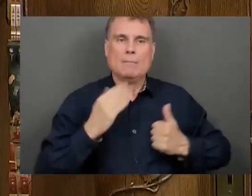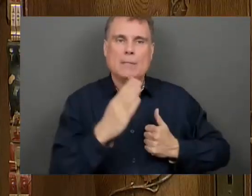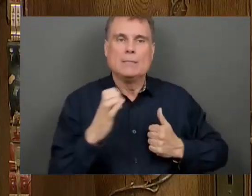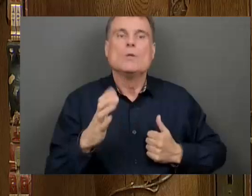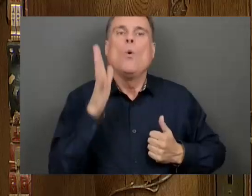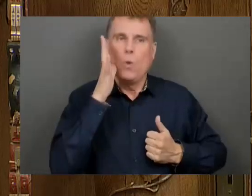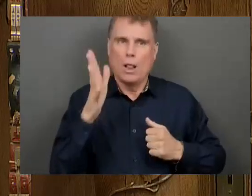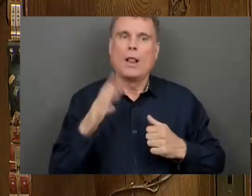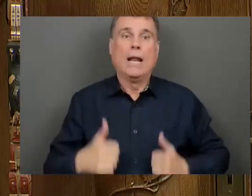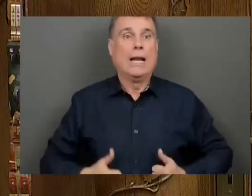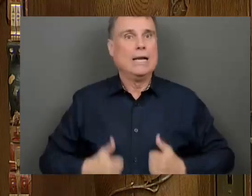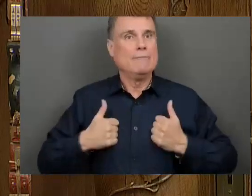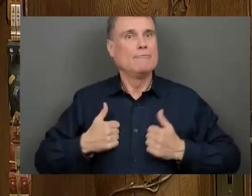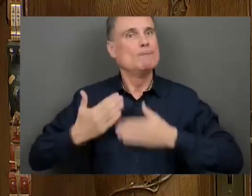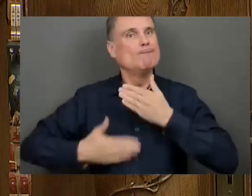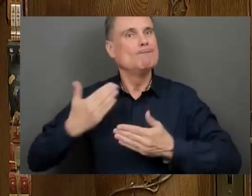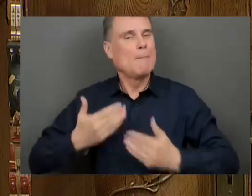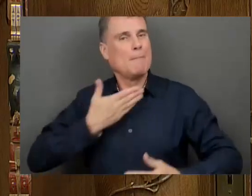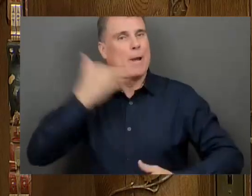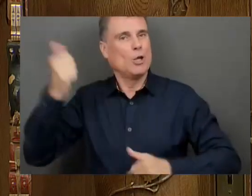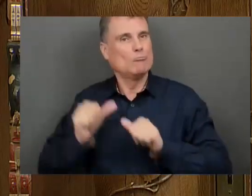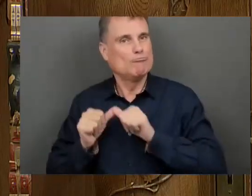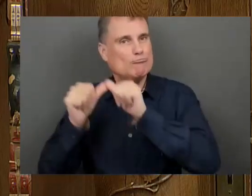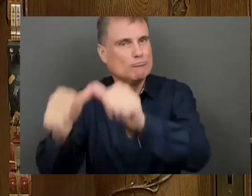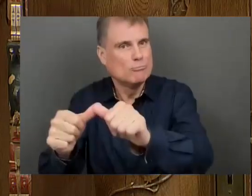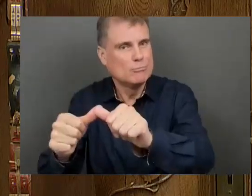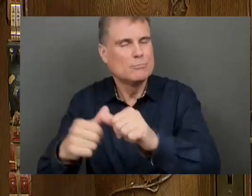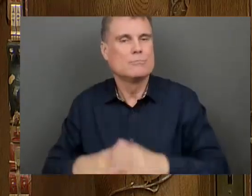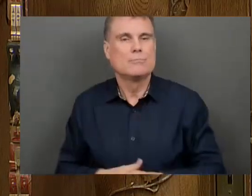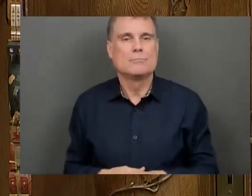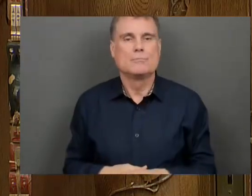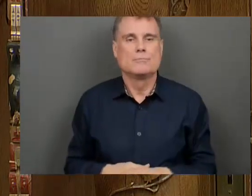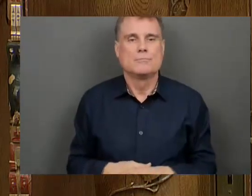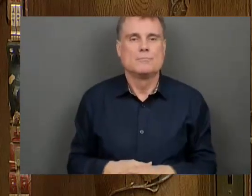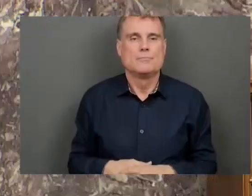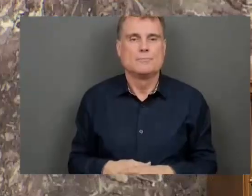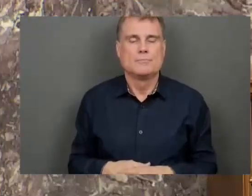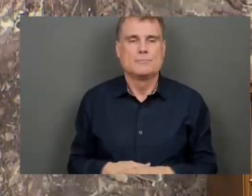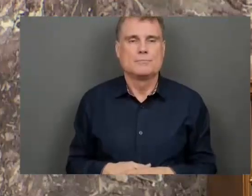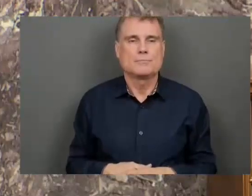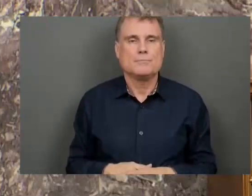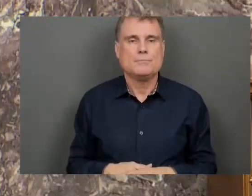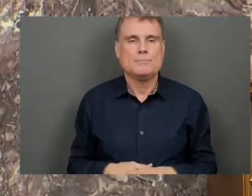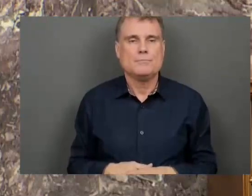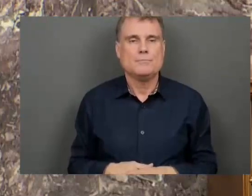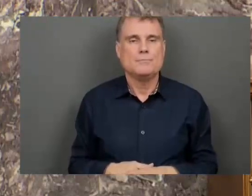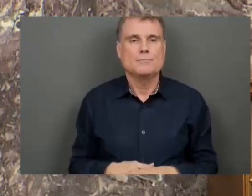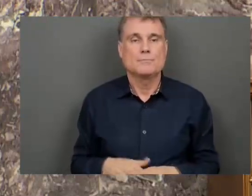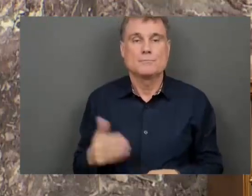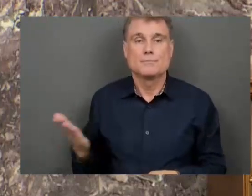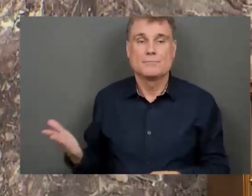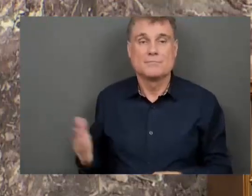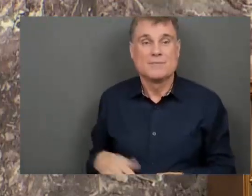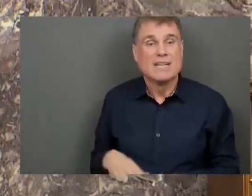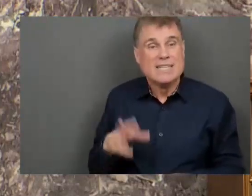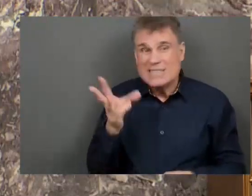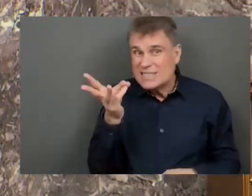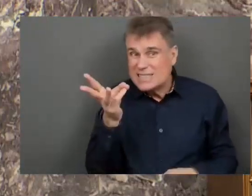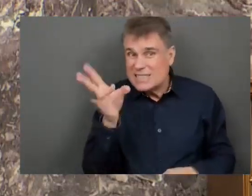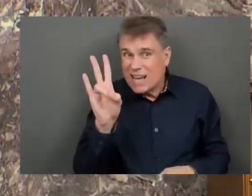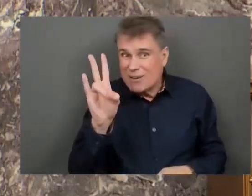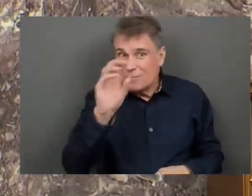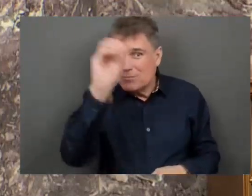Member for Langley Willowbrook. Thank you, Mr. Speaker. 67% of youth aging out of care go to bed hungry.